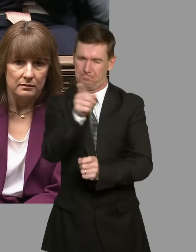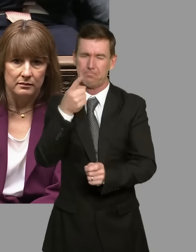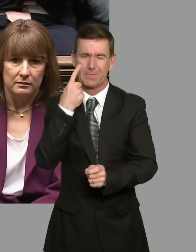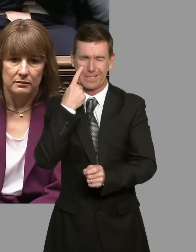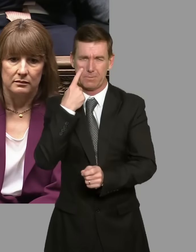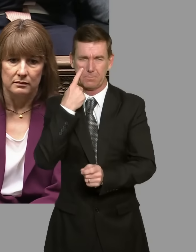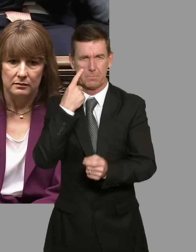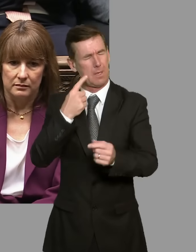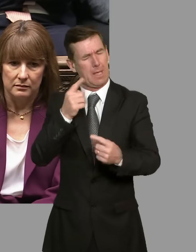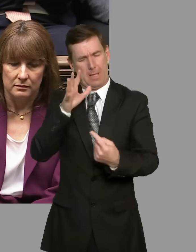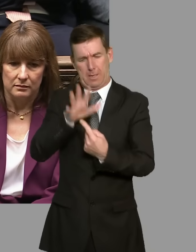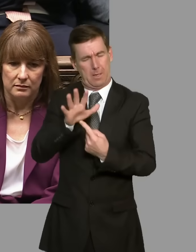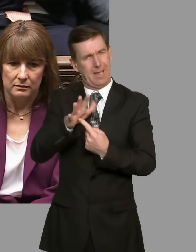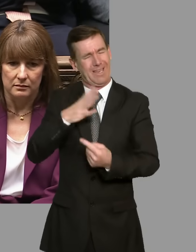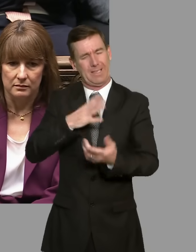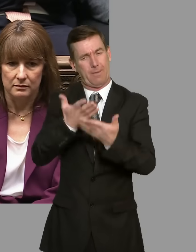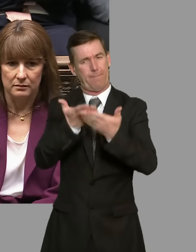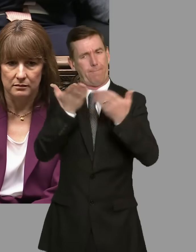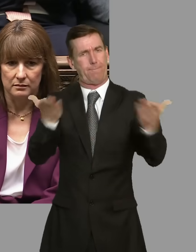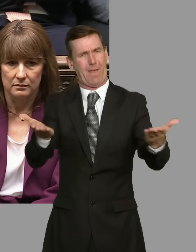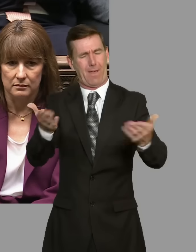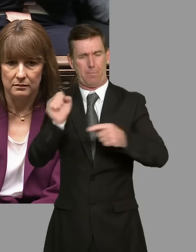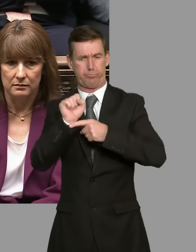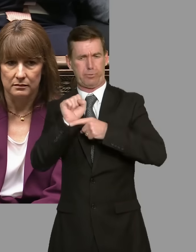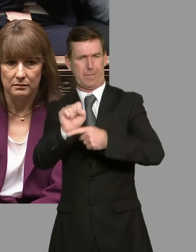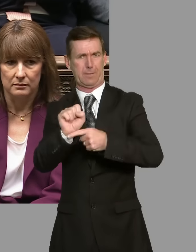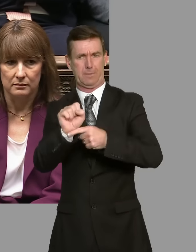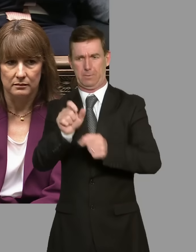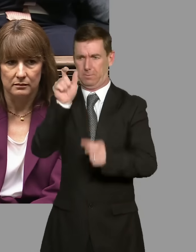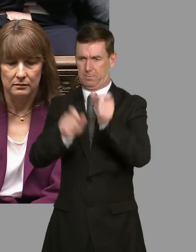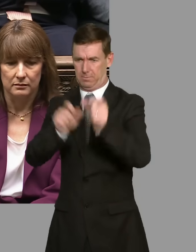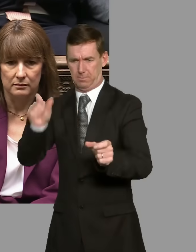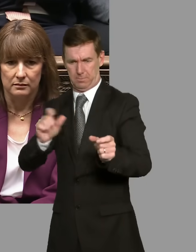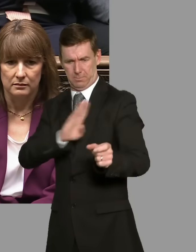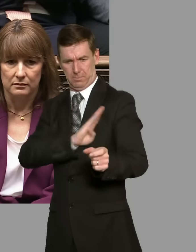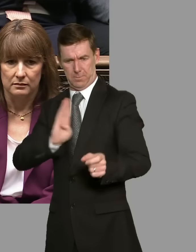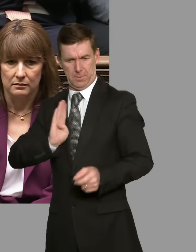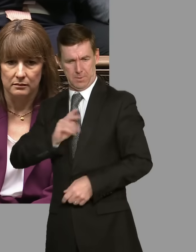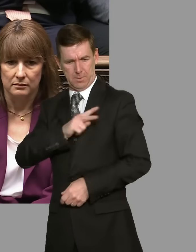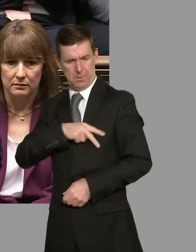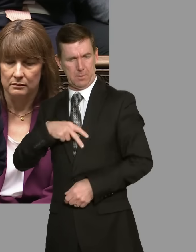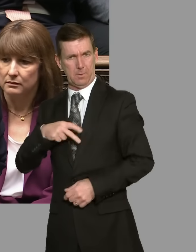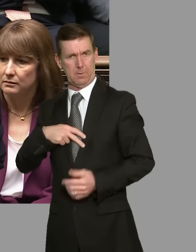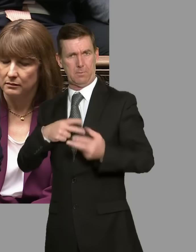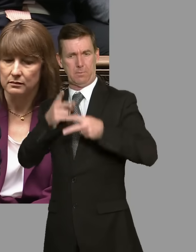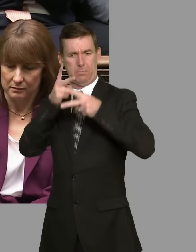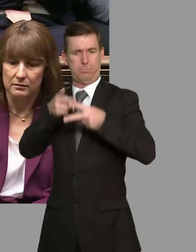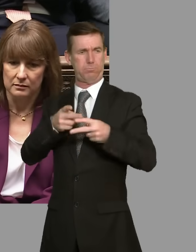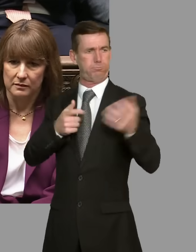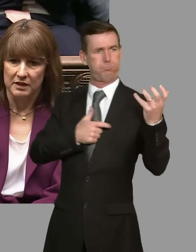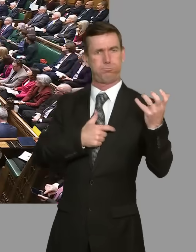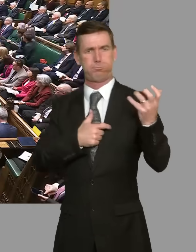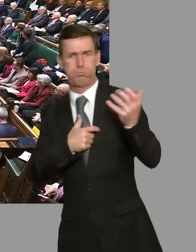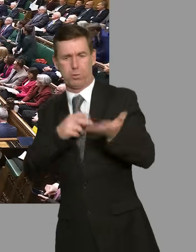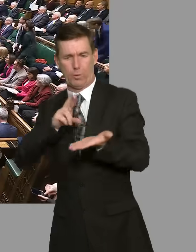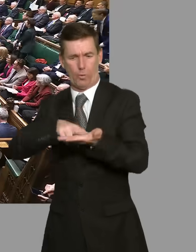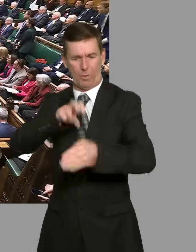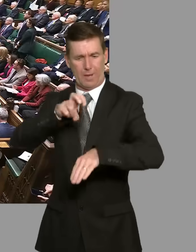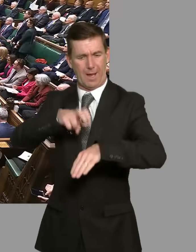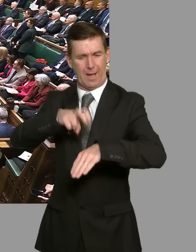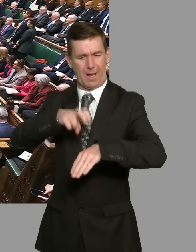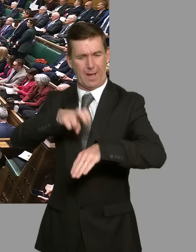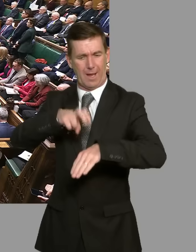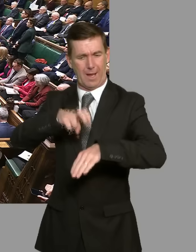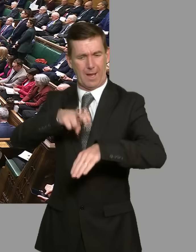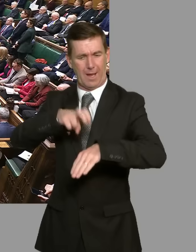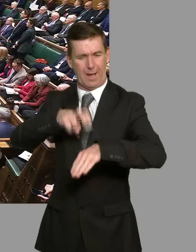recognising the role that service personnel played in keeping people across the UK safe during the Troubles, and I thank him for his question. Rachel Muskell. Thank